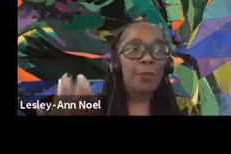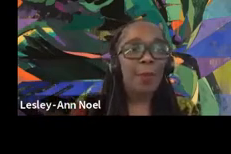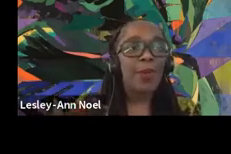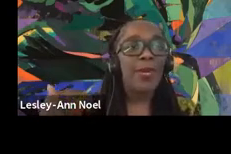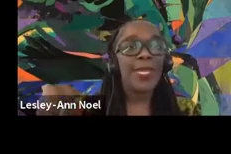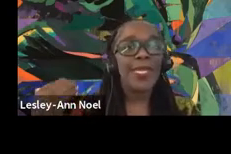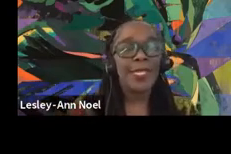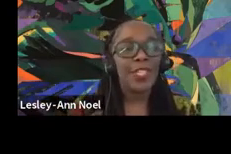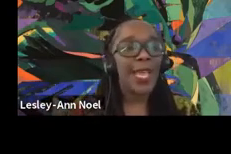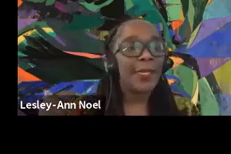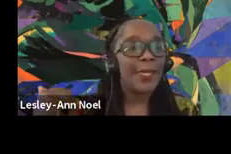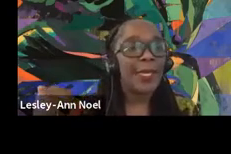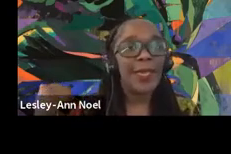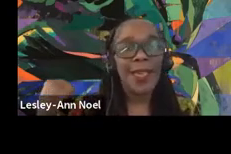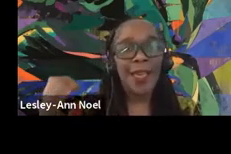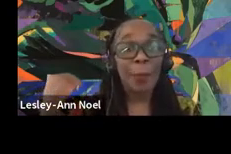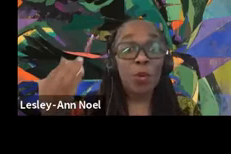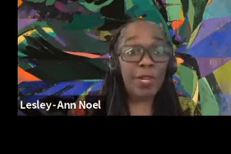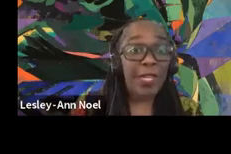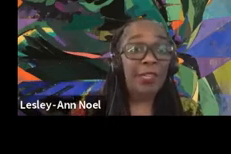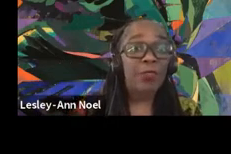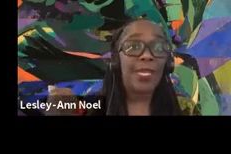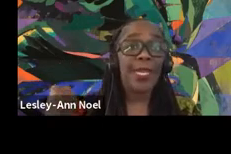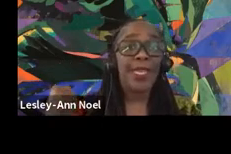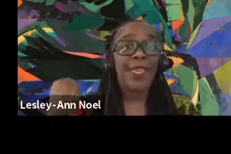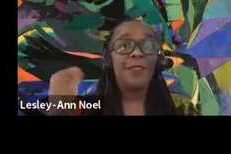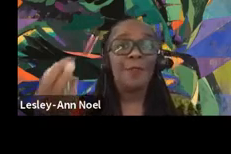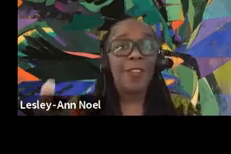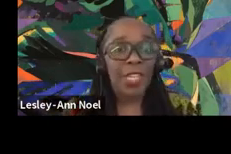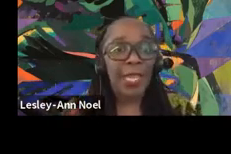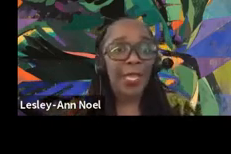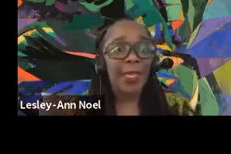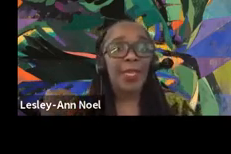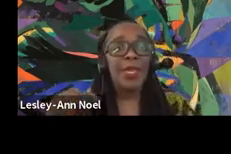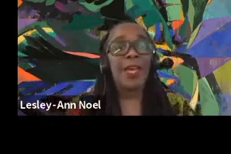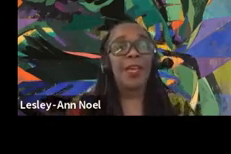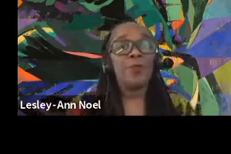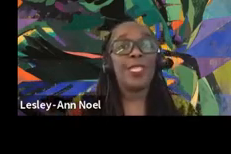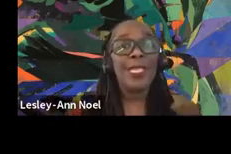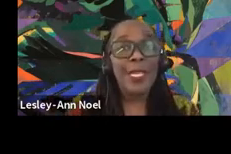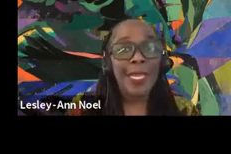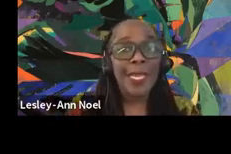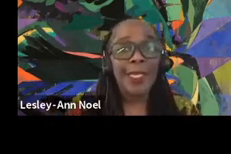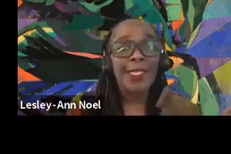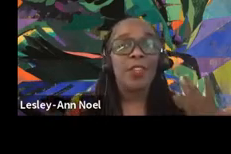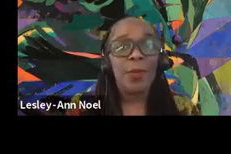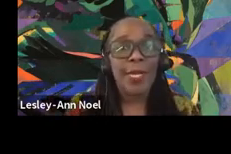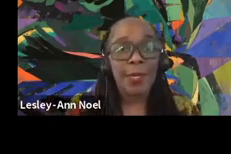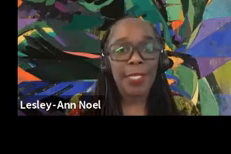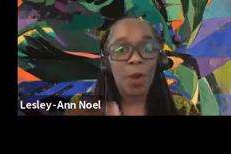survival, remembering, indigenizing, critical reading, envisioning,